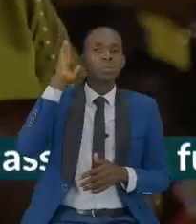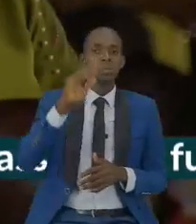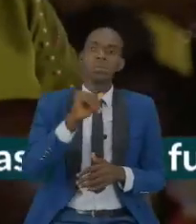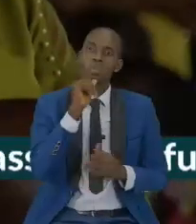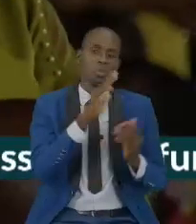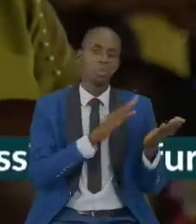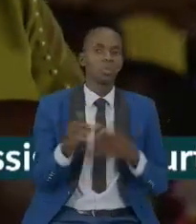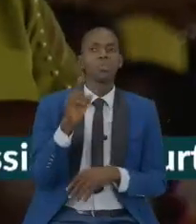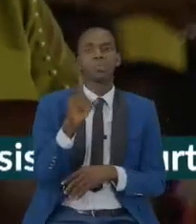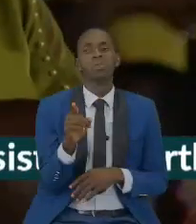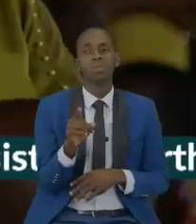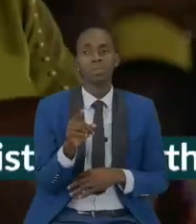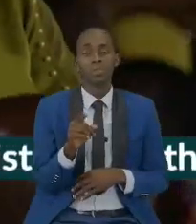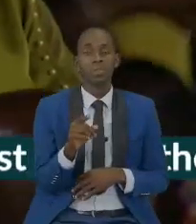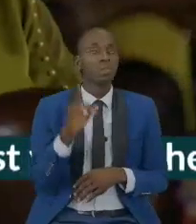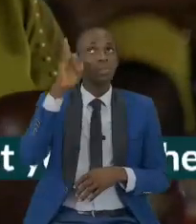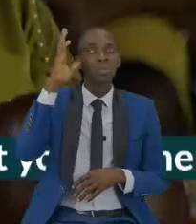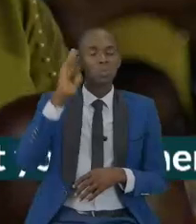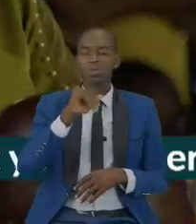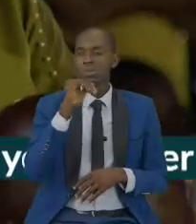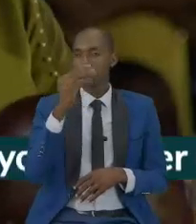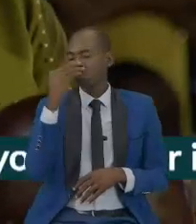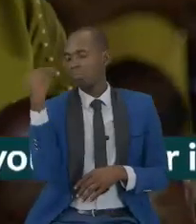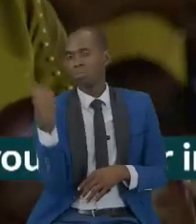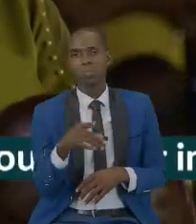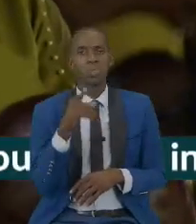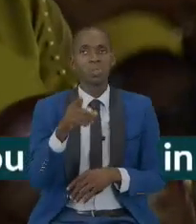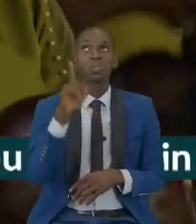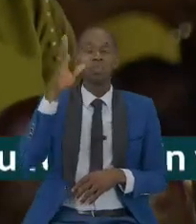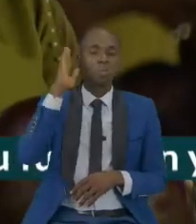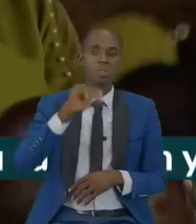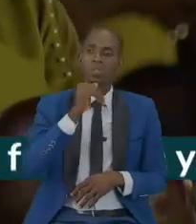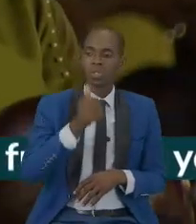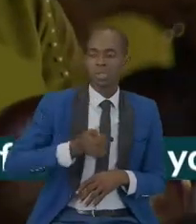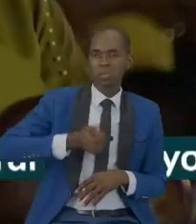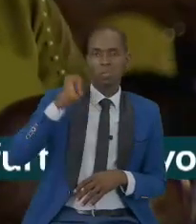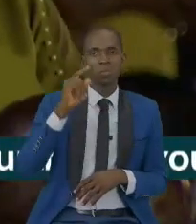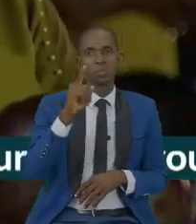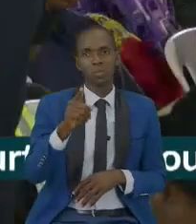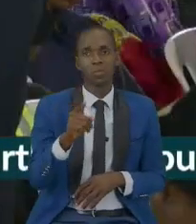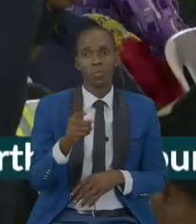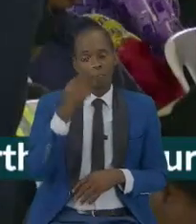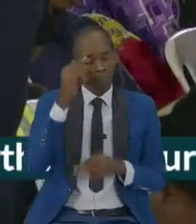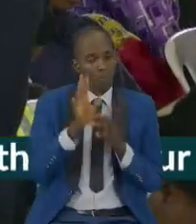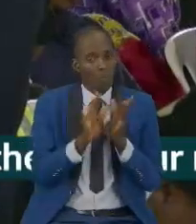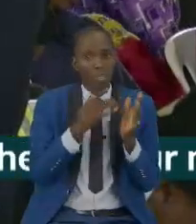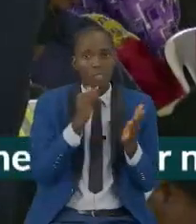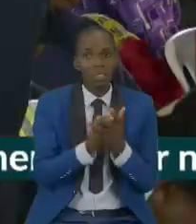whosoever, as you repent, shall call on the name of the Lord, shall be